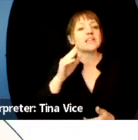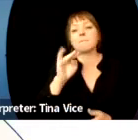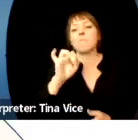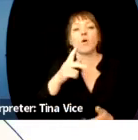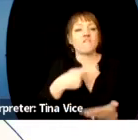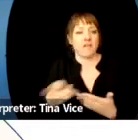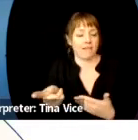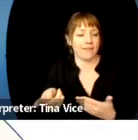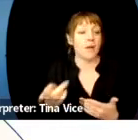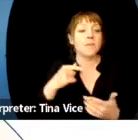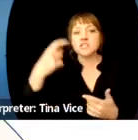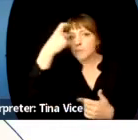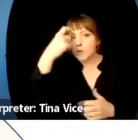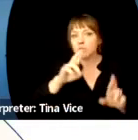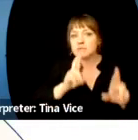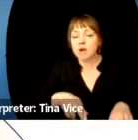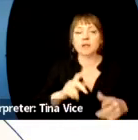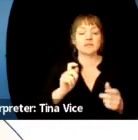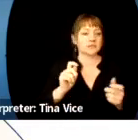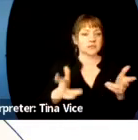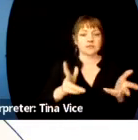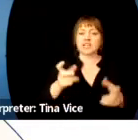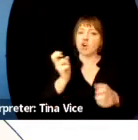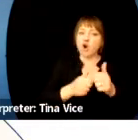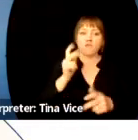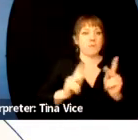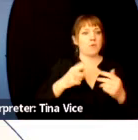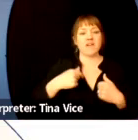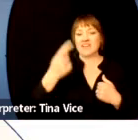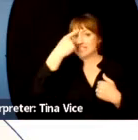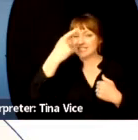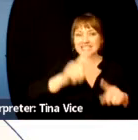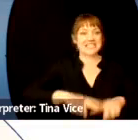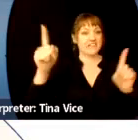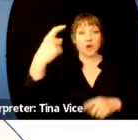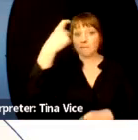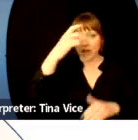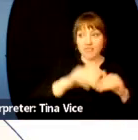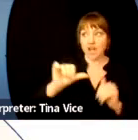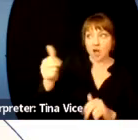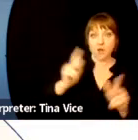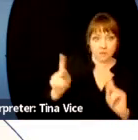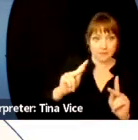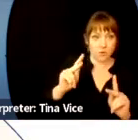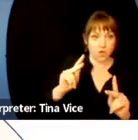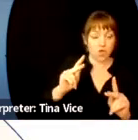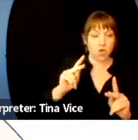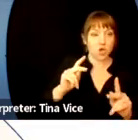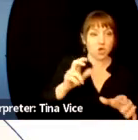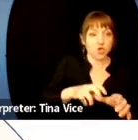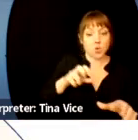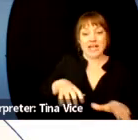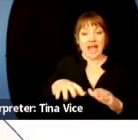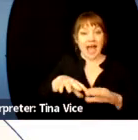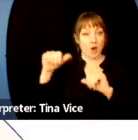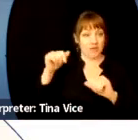use. And it's incredibly hard for some people who have different brains than others to get out of this cycle without a significant amount of